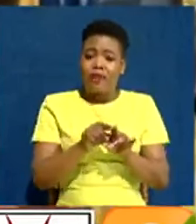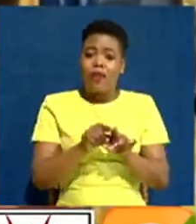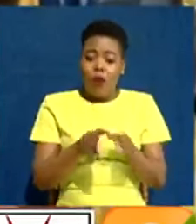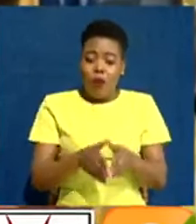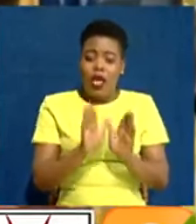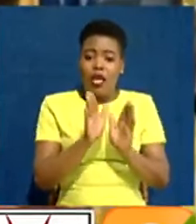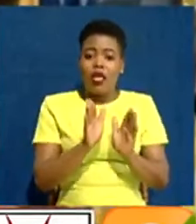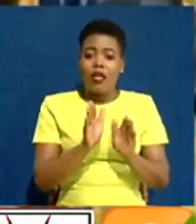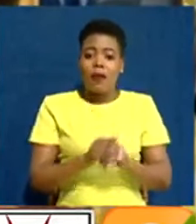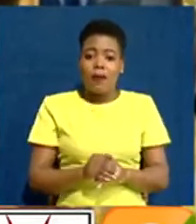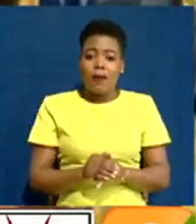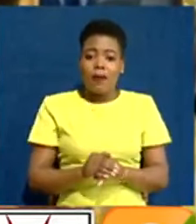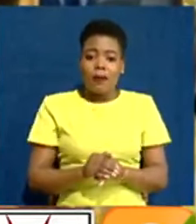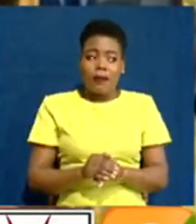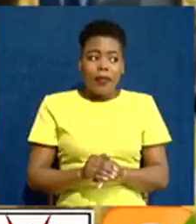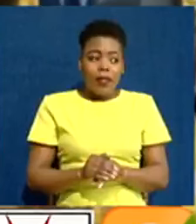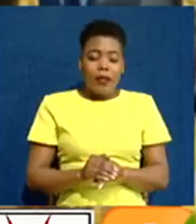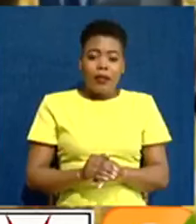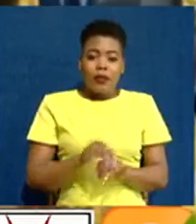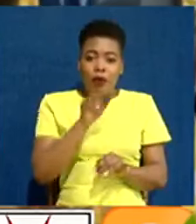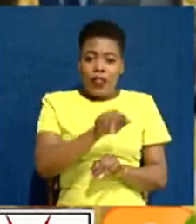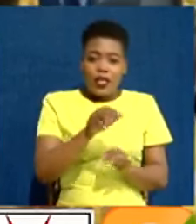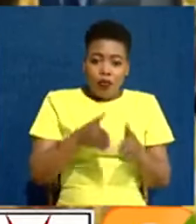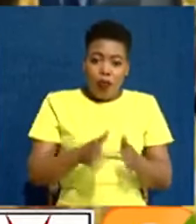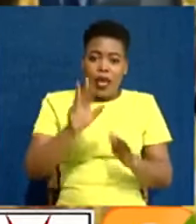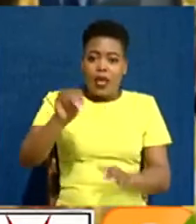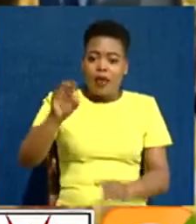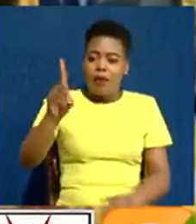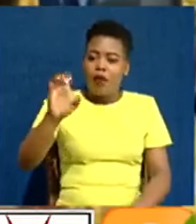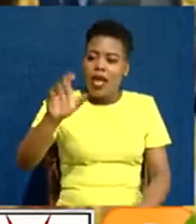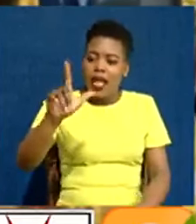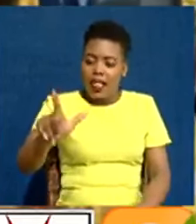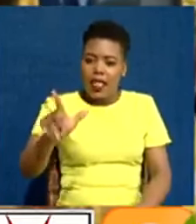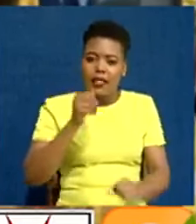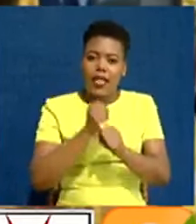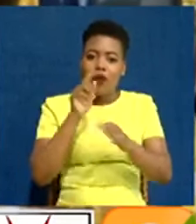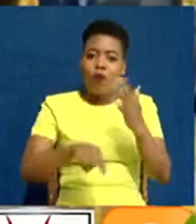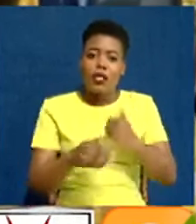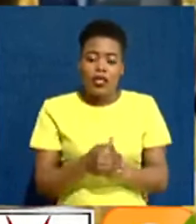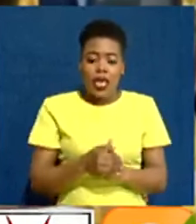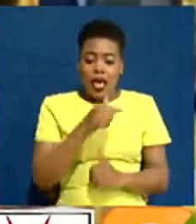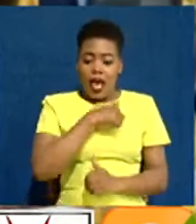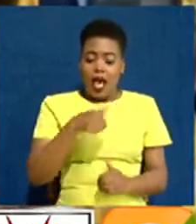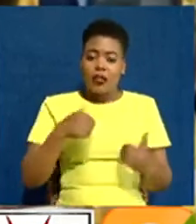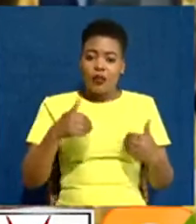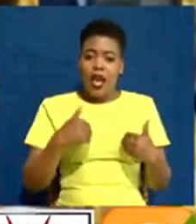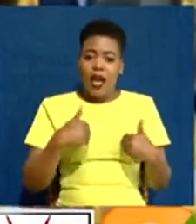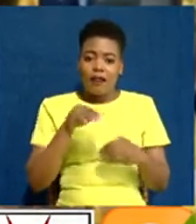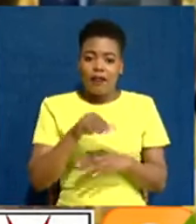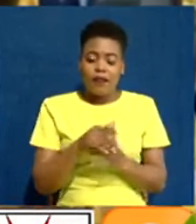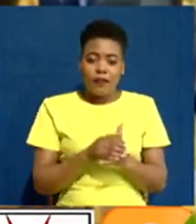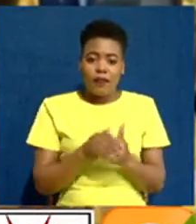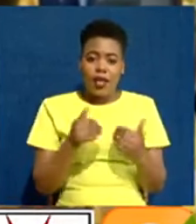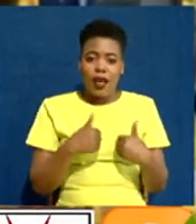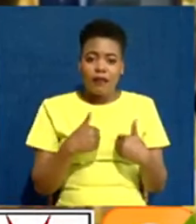And what this model has done is that we have taken